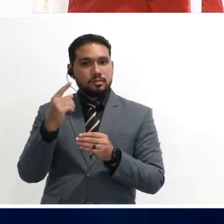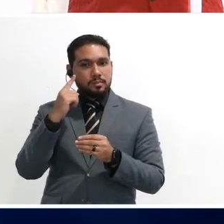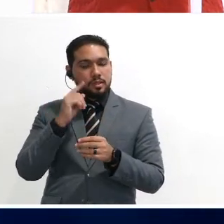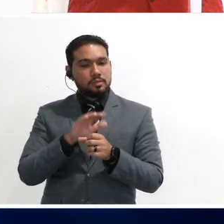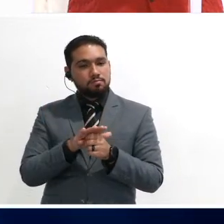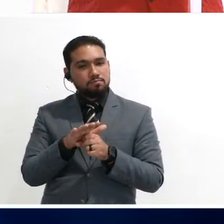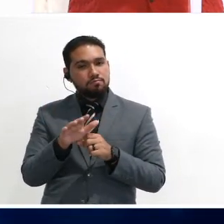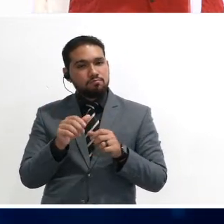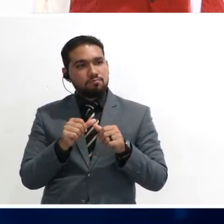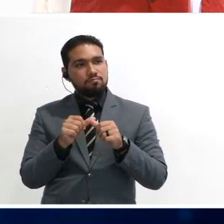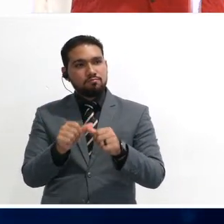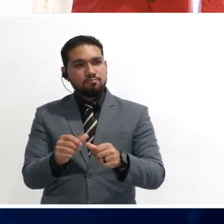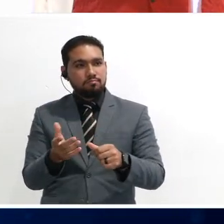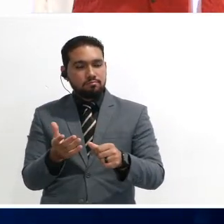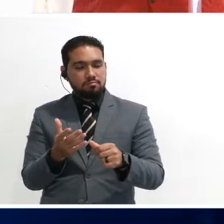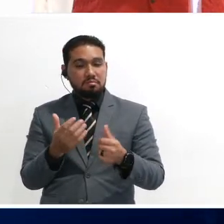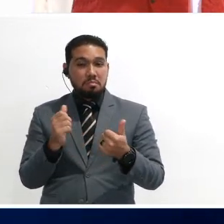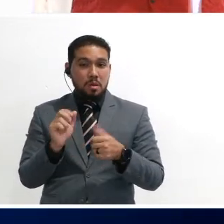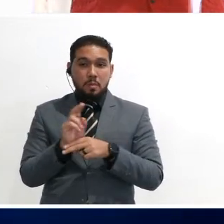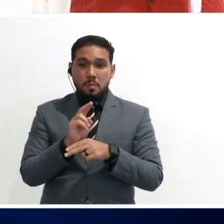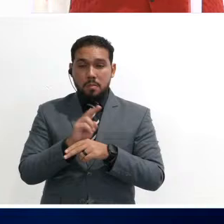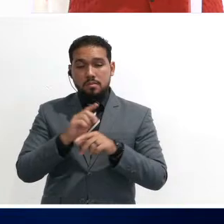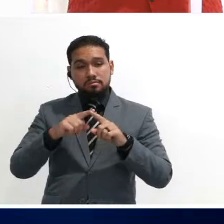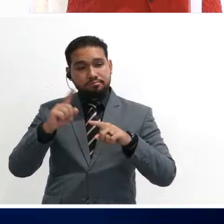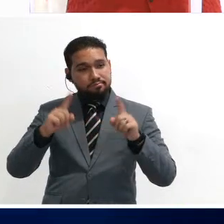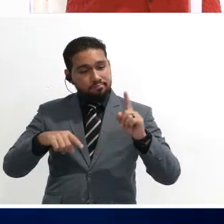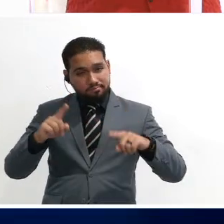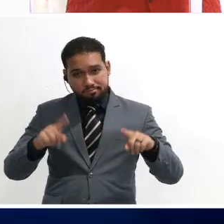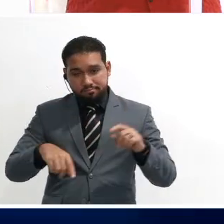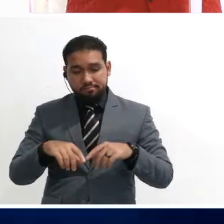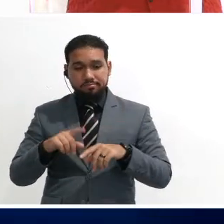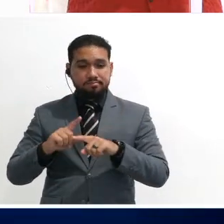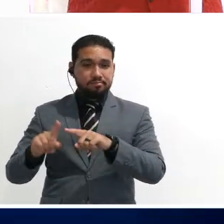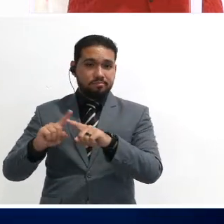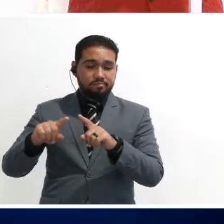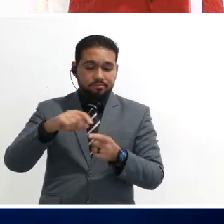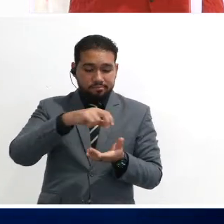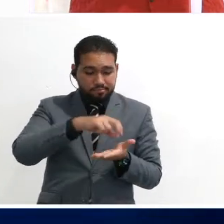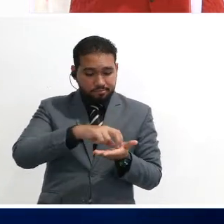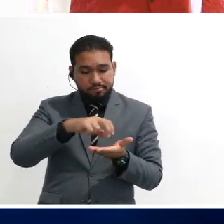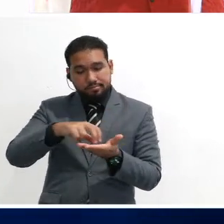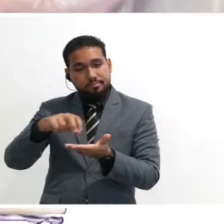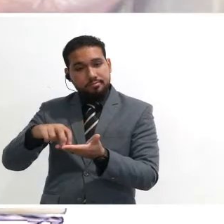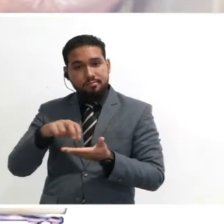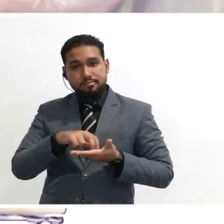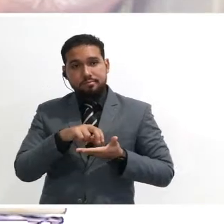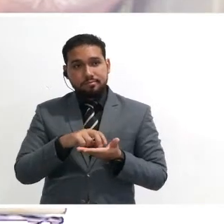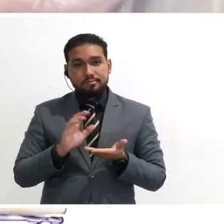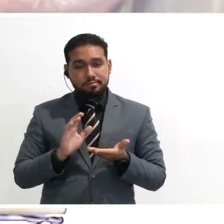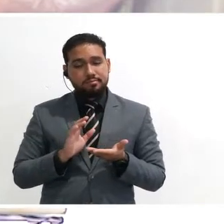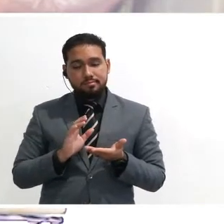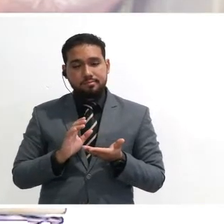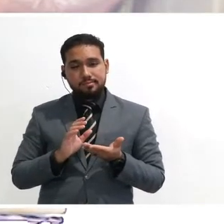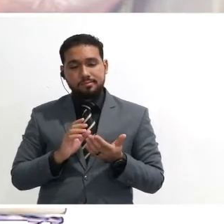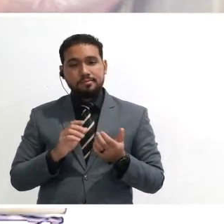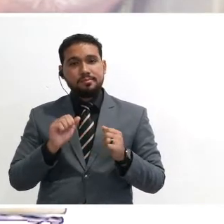one chip to multi-chips in a package to including surface mount parts in the package,